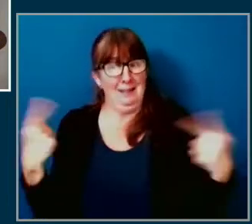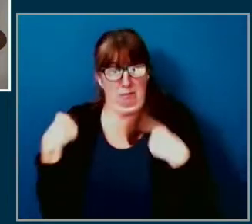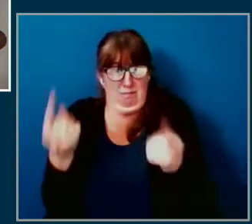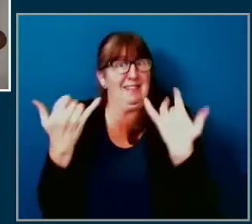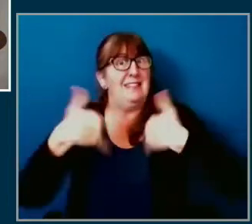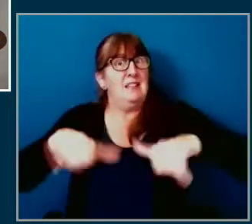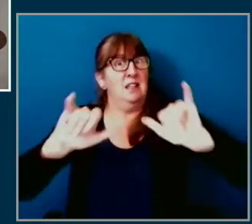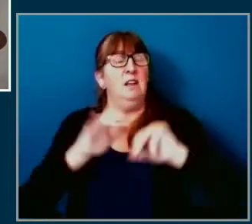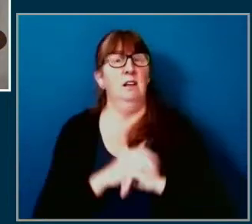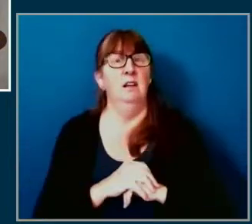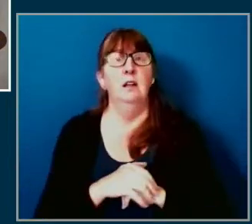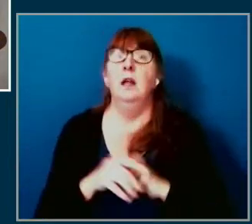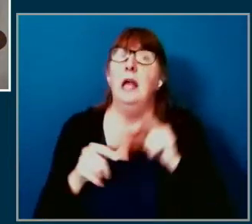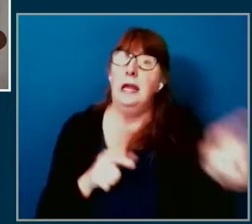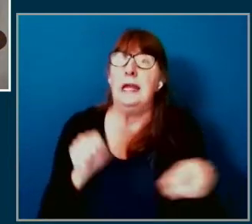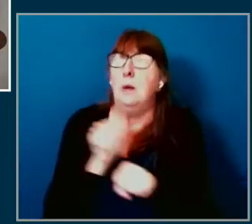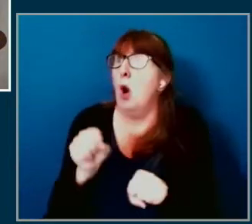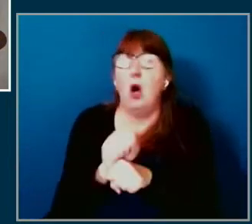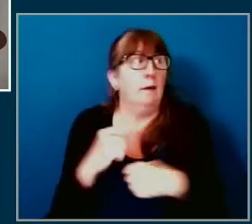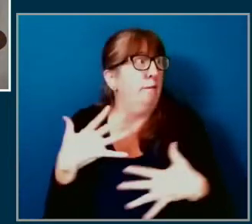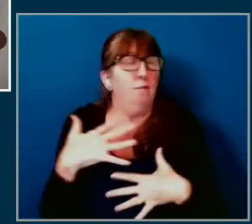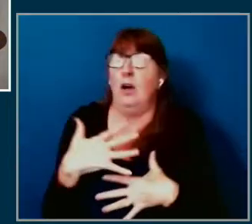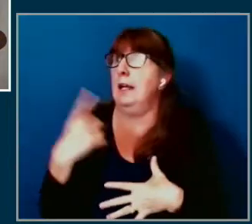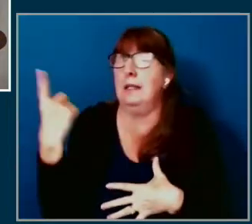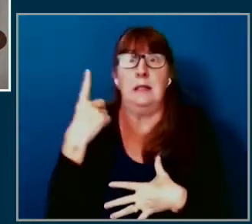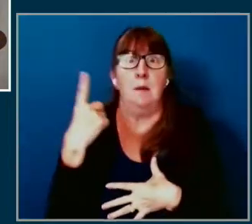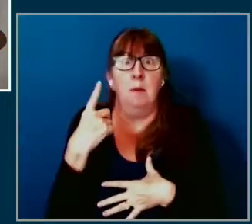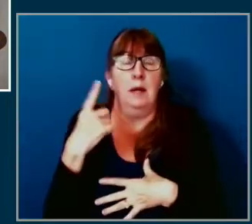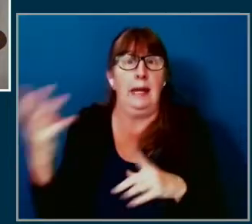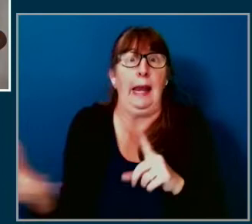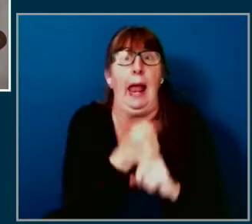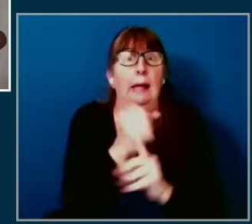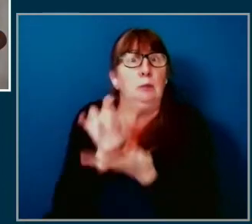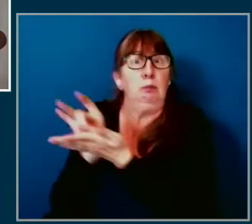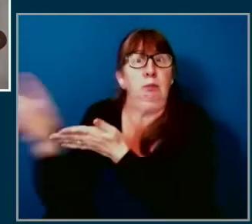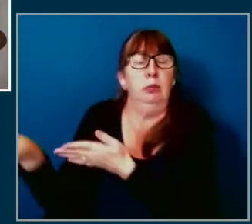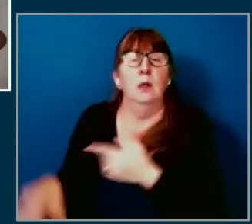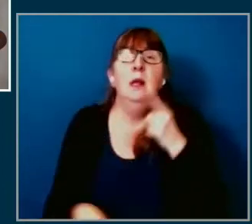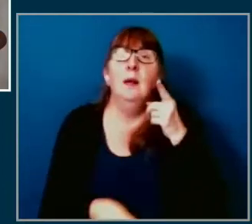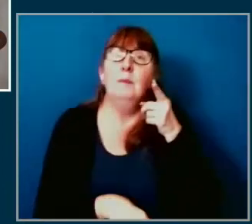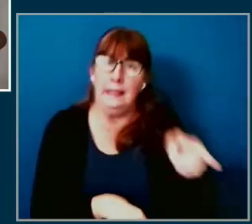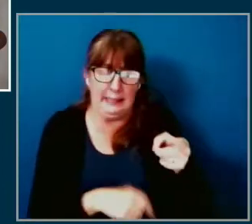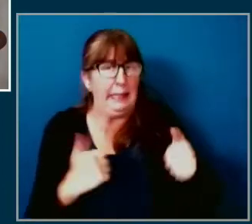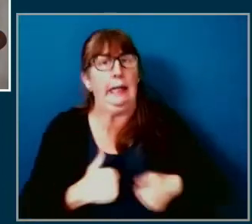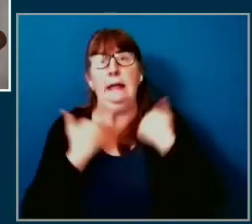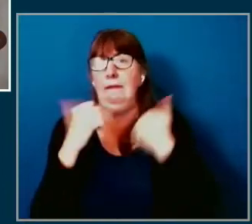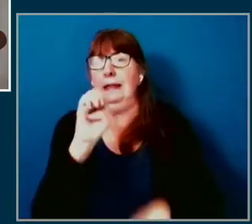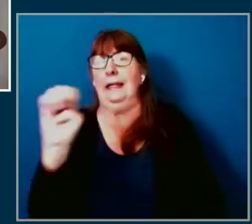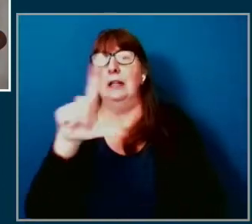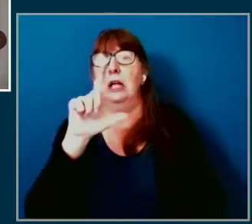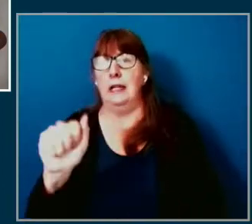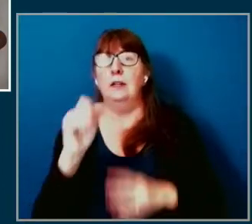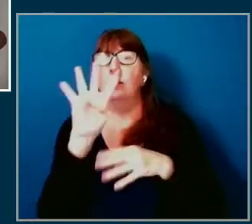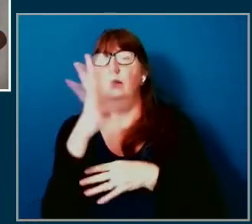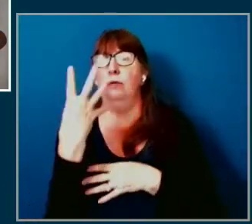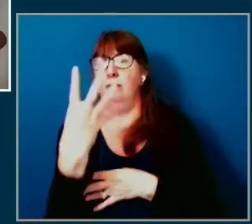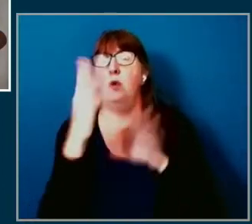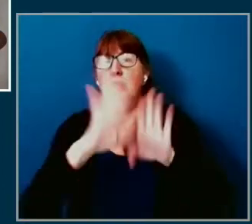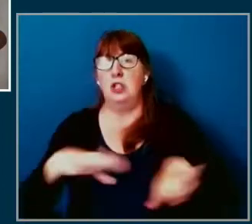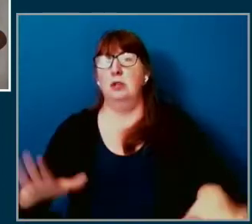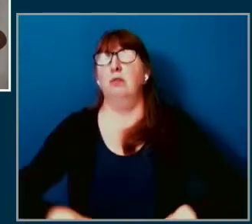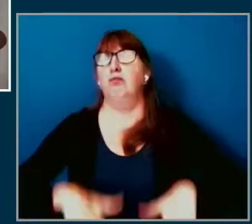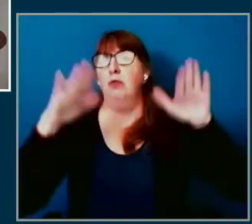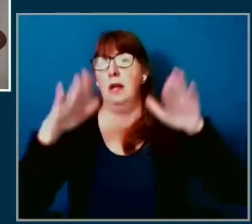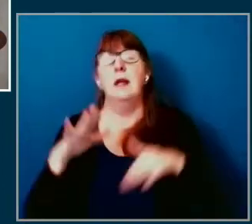fear of being deported, he and my mother raised four children in East Los Angeles and became proud naturalized American